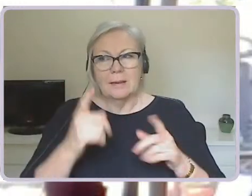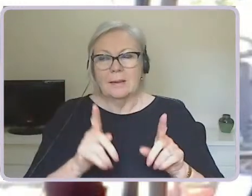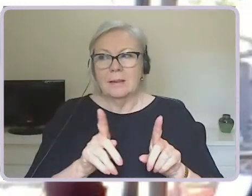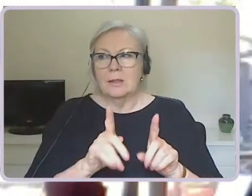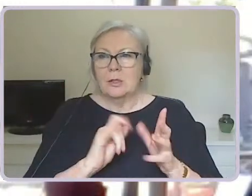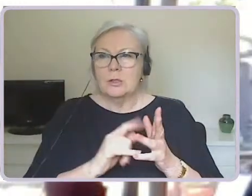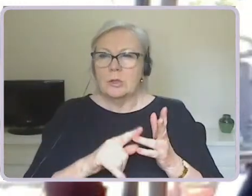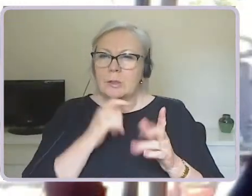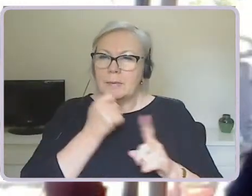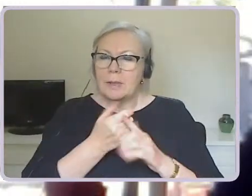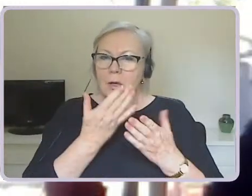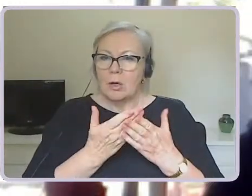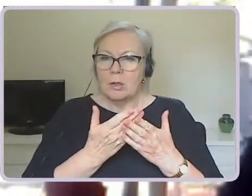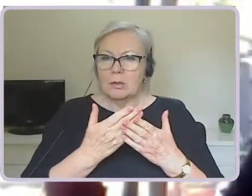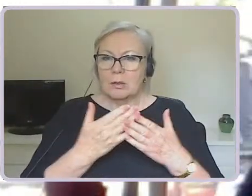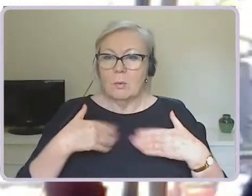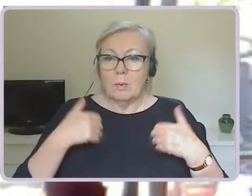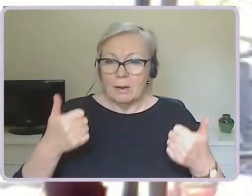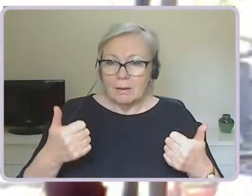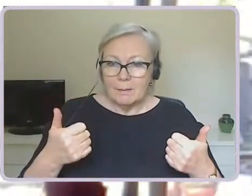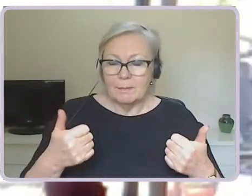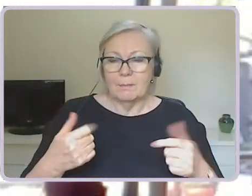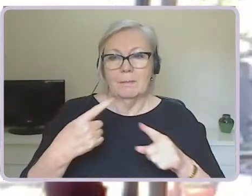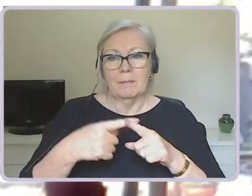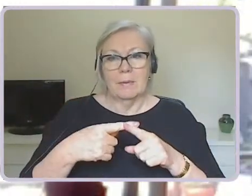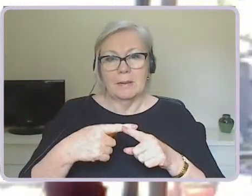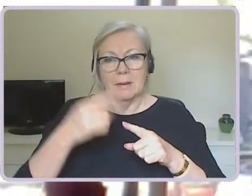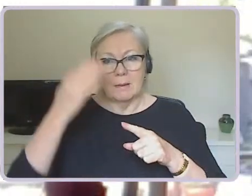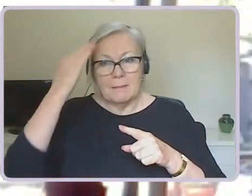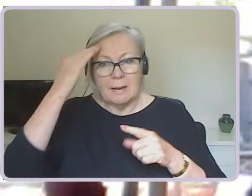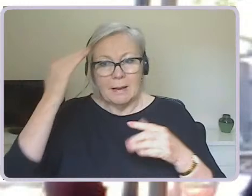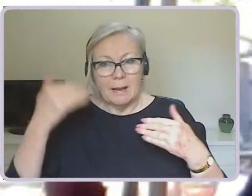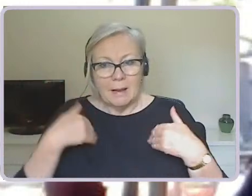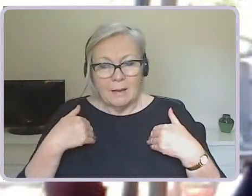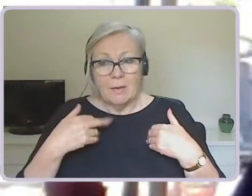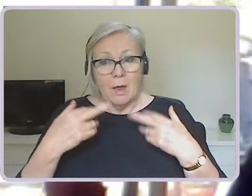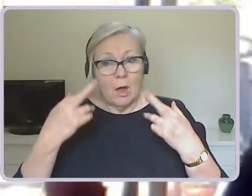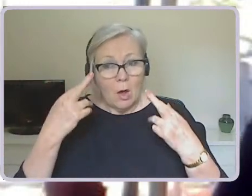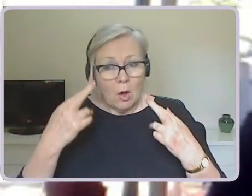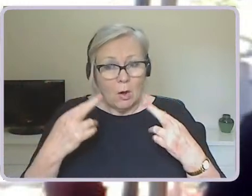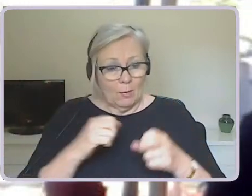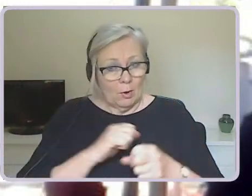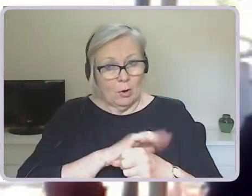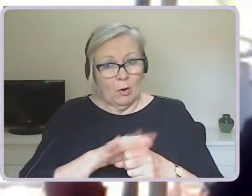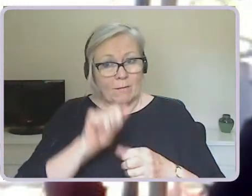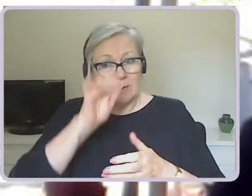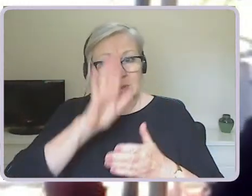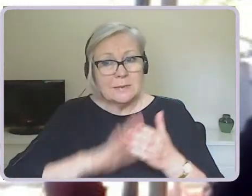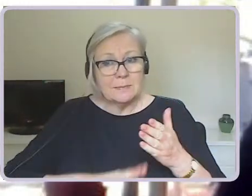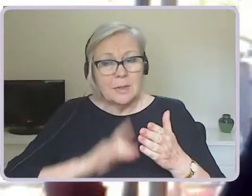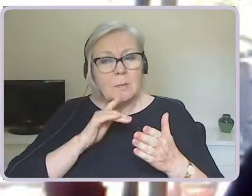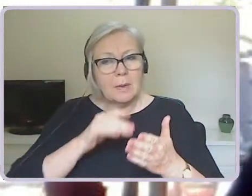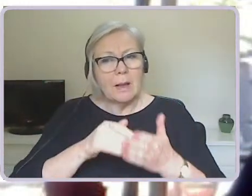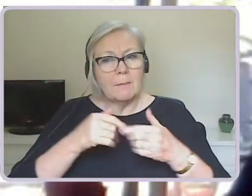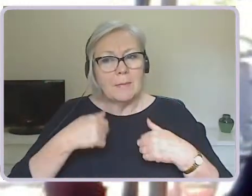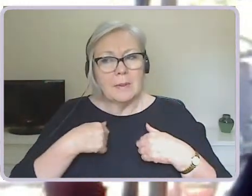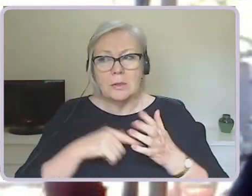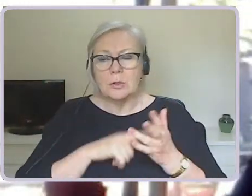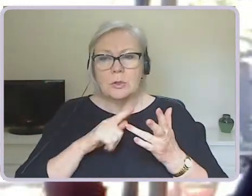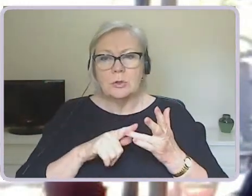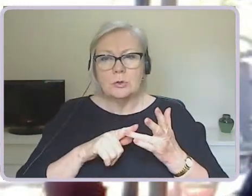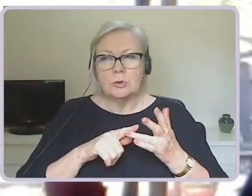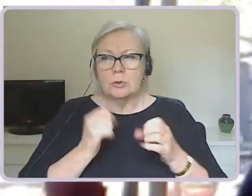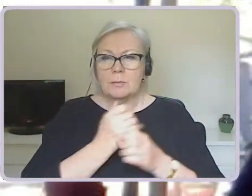health. And my hope is that we can use our COVID-19 experiences to do more to empower people